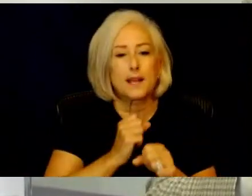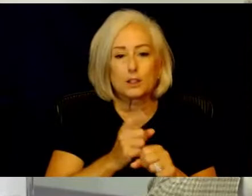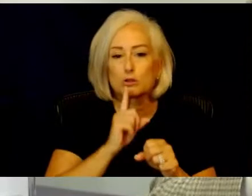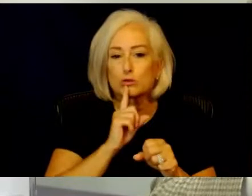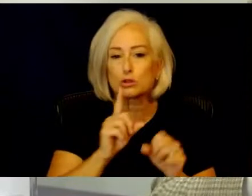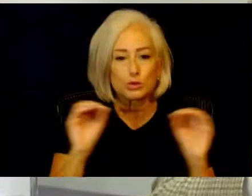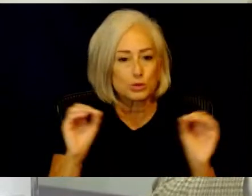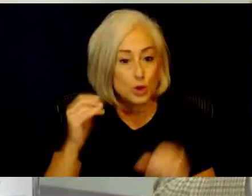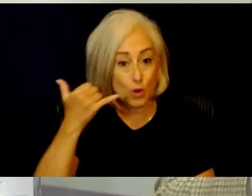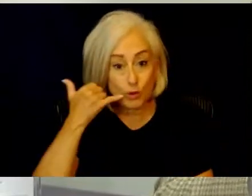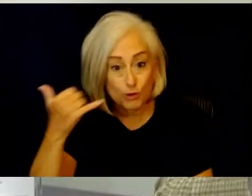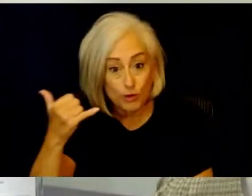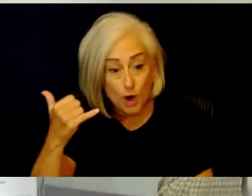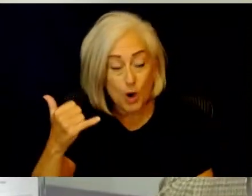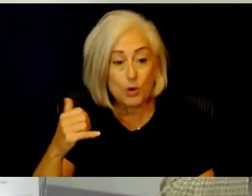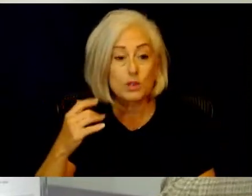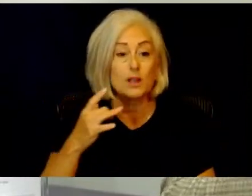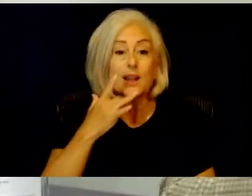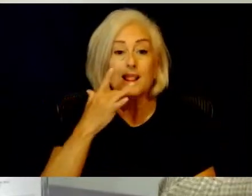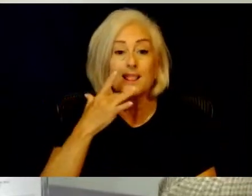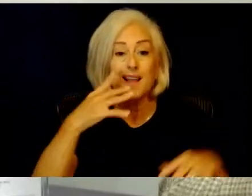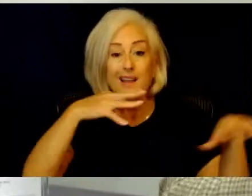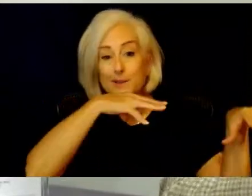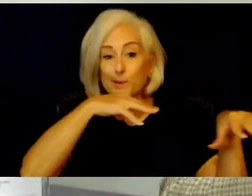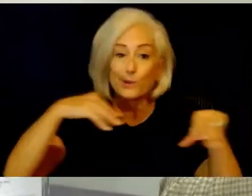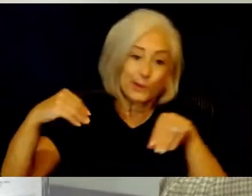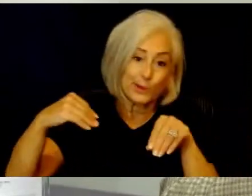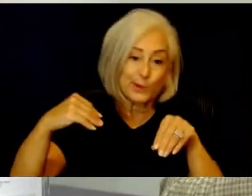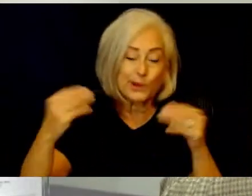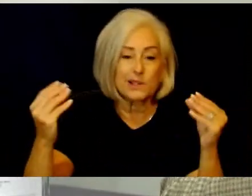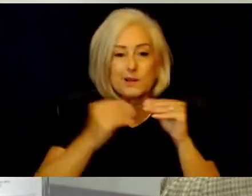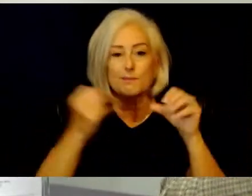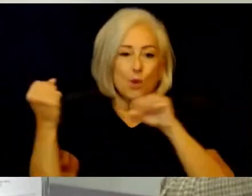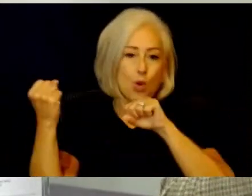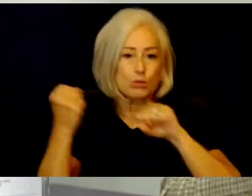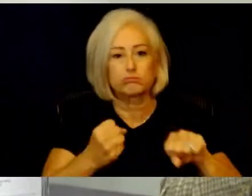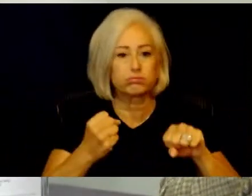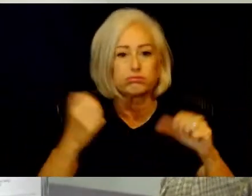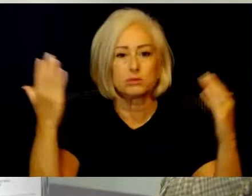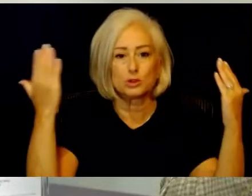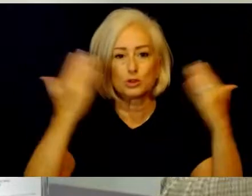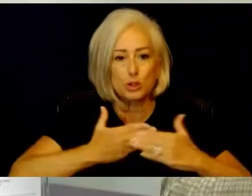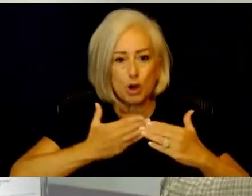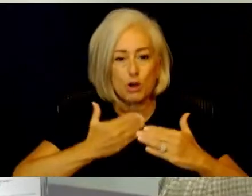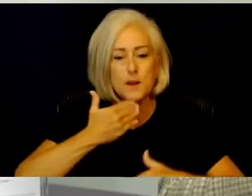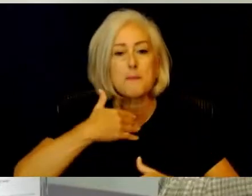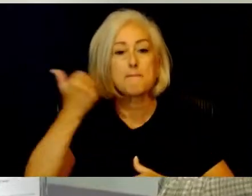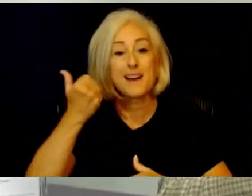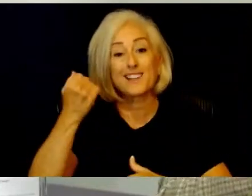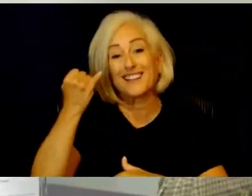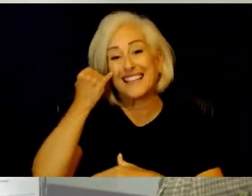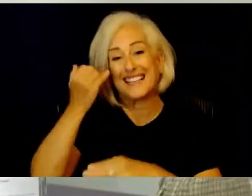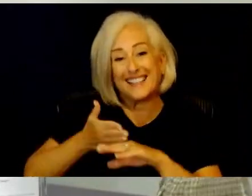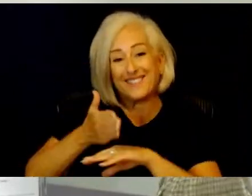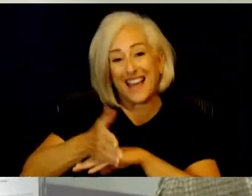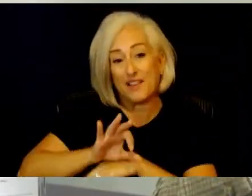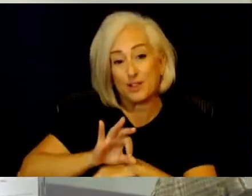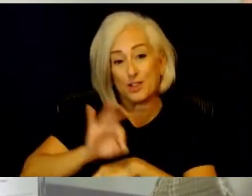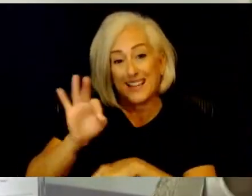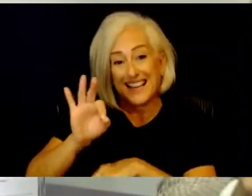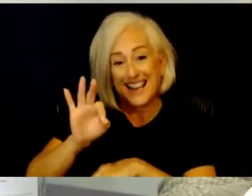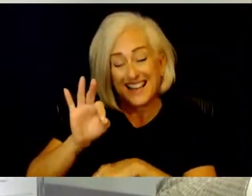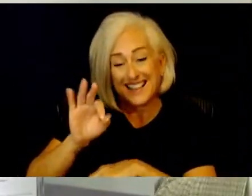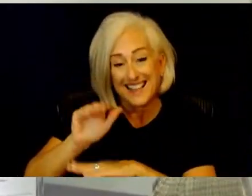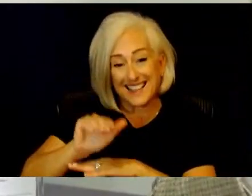keep at night, the better your sleep quality is. And especially after 8 or 9 o'clock, if you dim the lights so that you let your brain